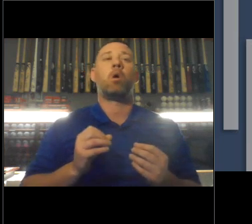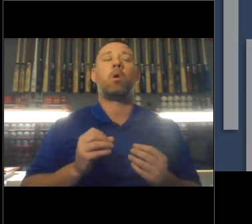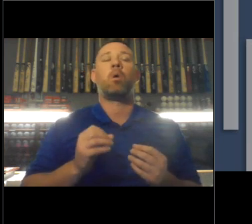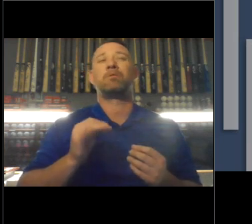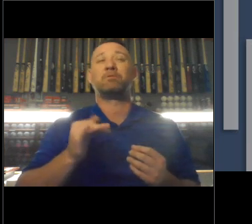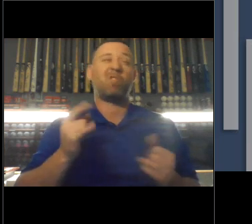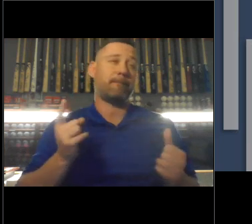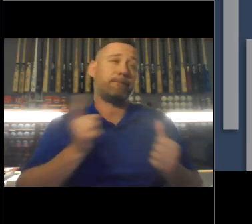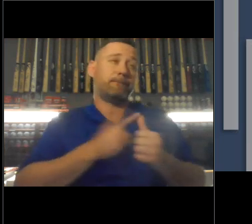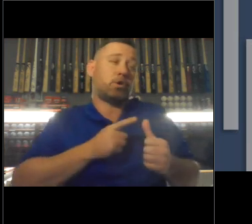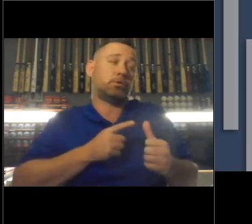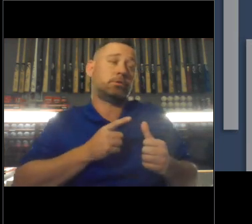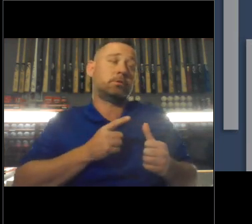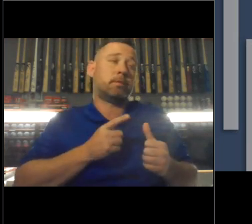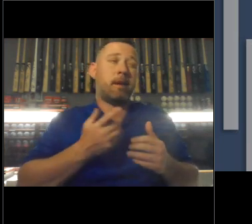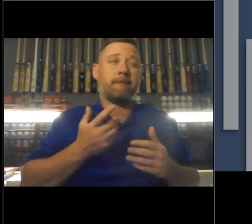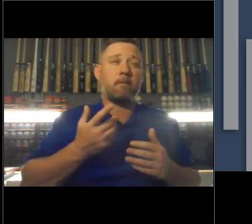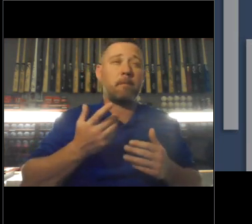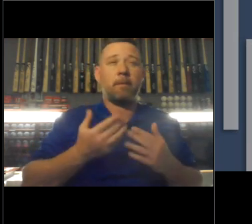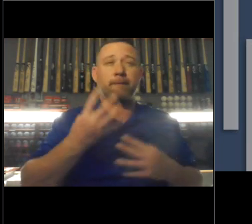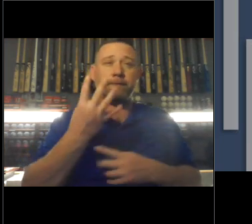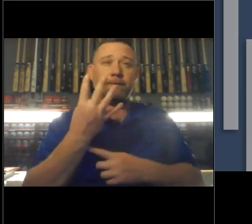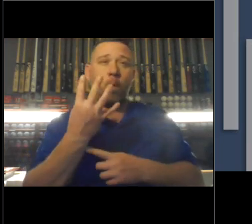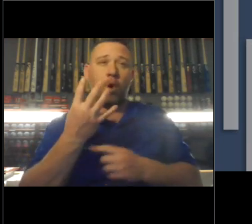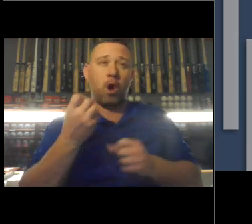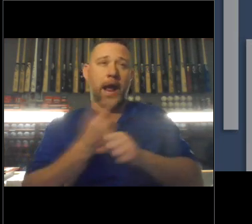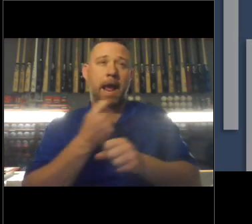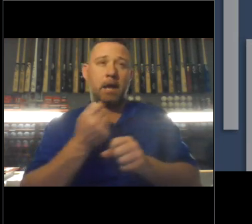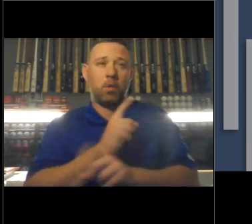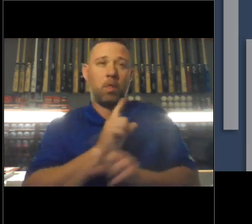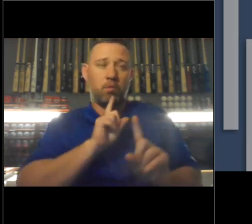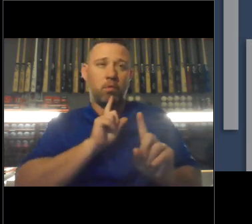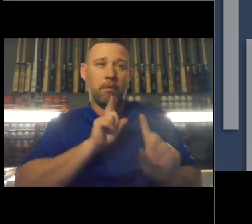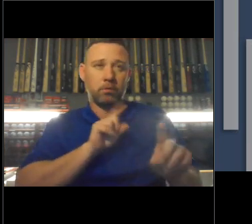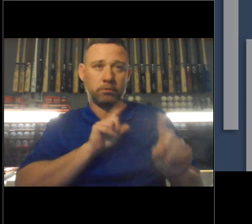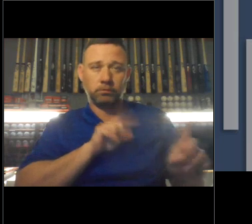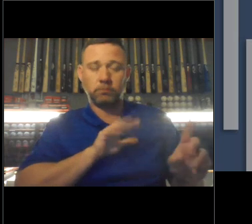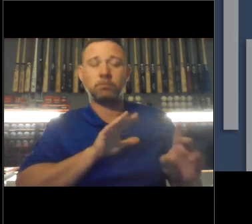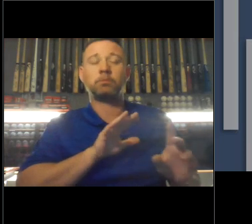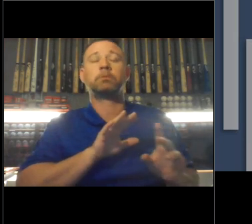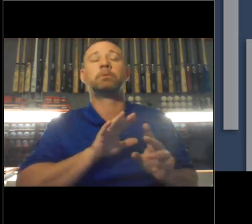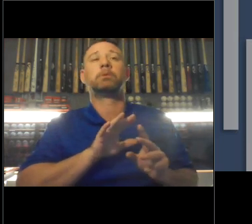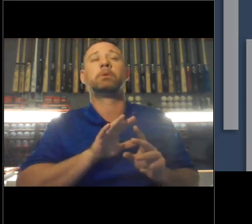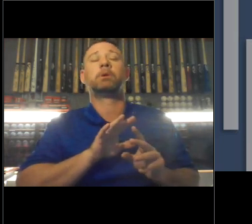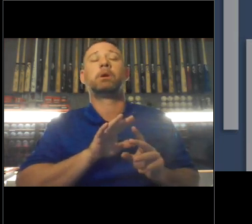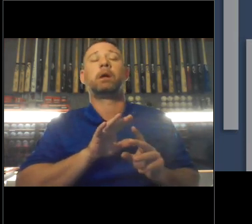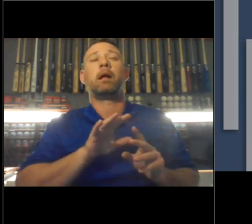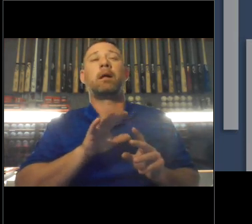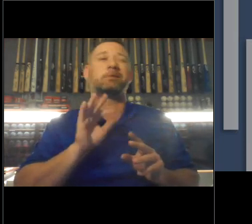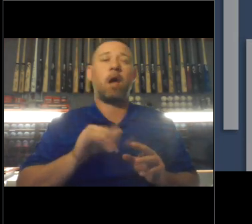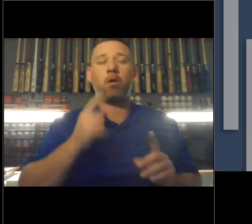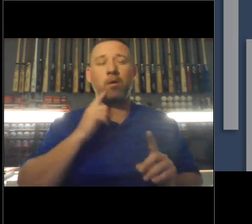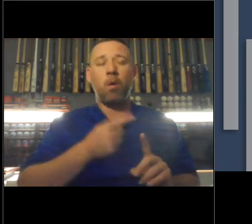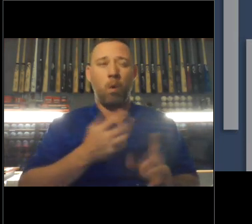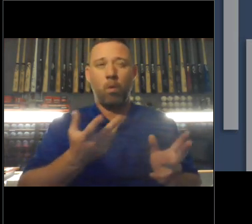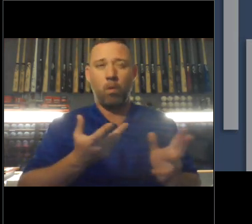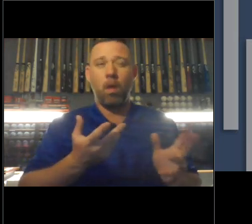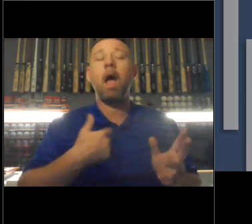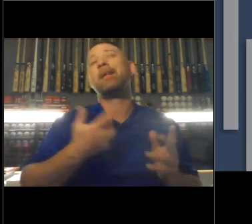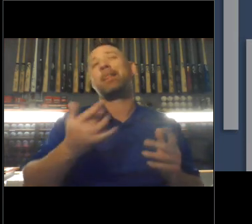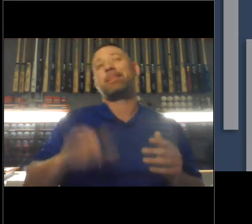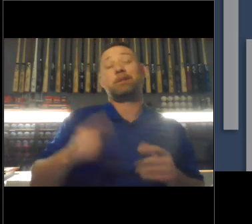probably 4 annual reports, and our goal is to, because this is actually, I think, the first time